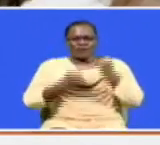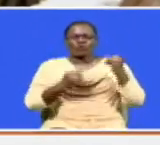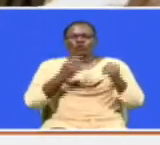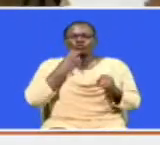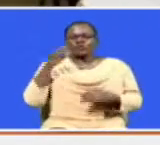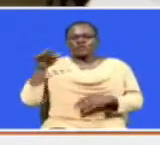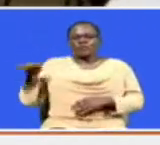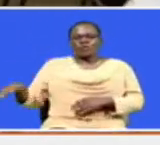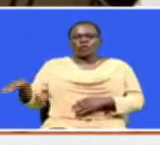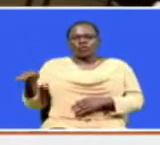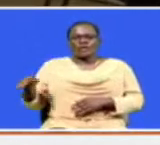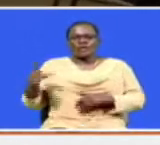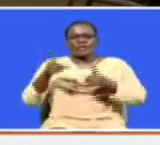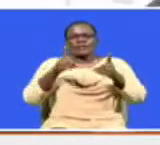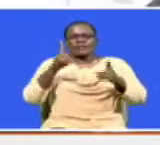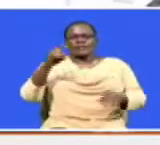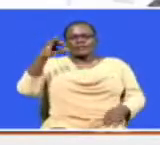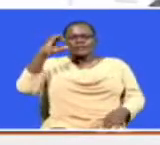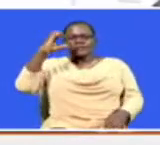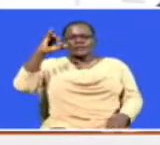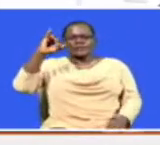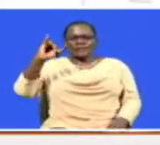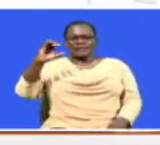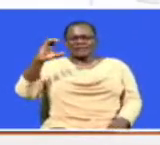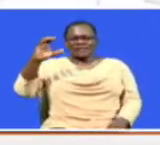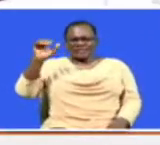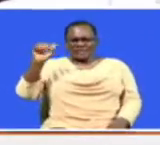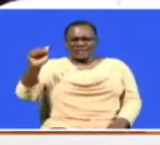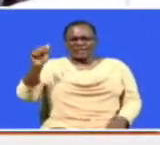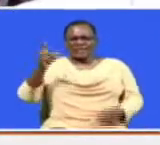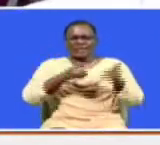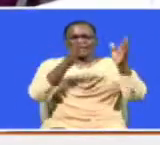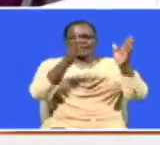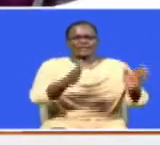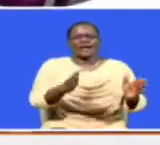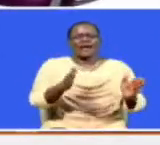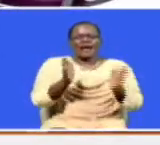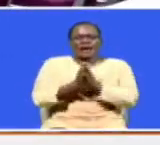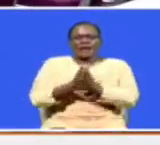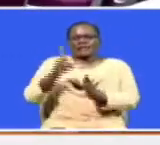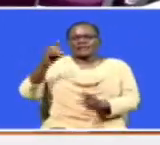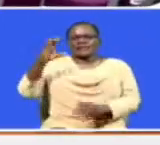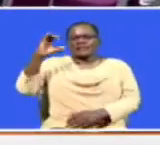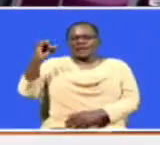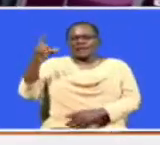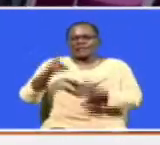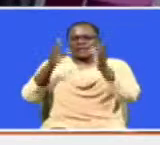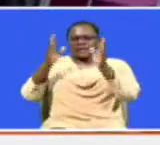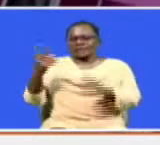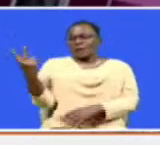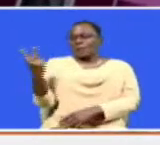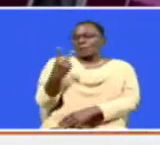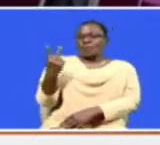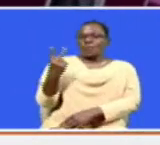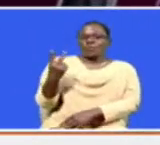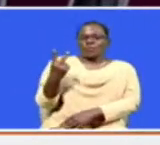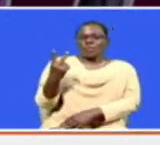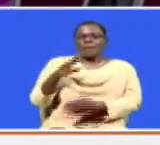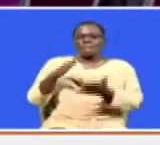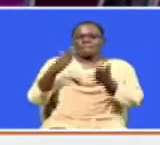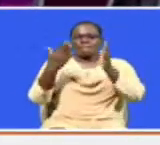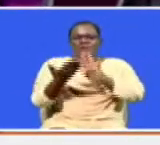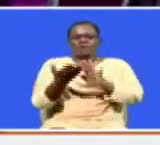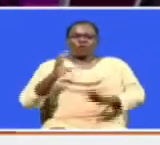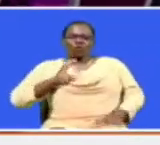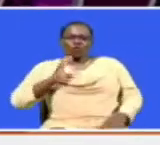morning. Director General of Communication Ezra Chiloba and Director General of DCI Amin Mohammed appeared before the